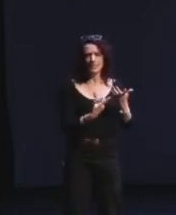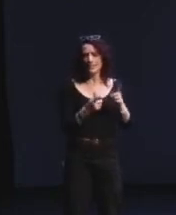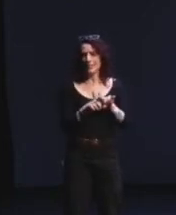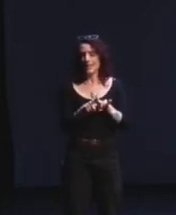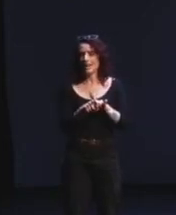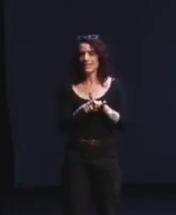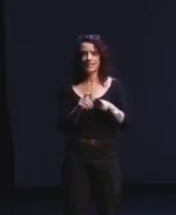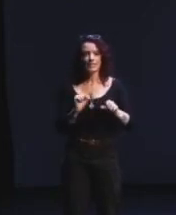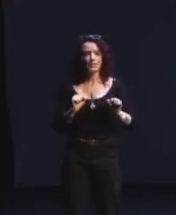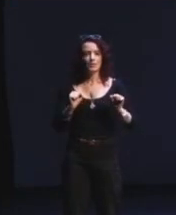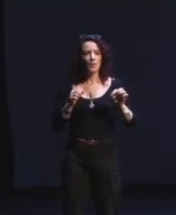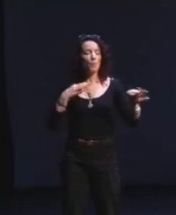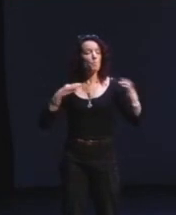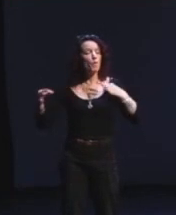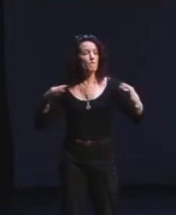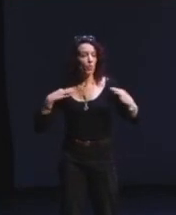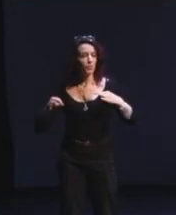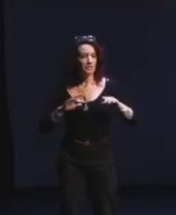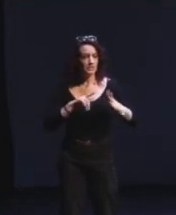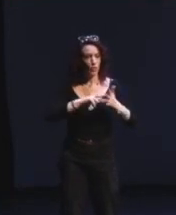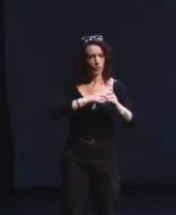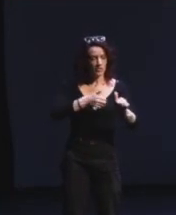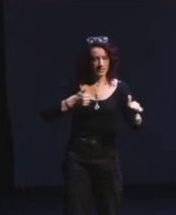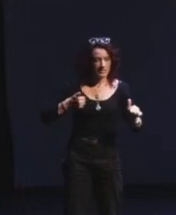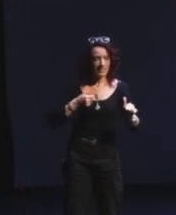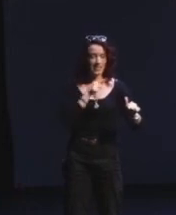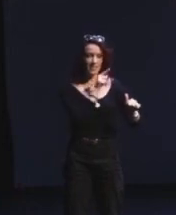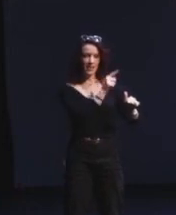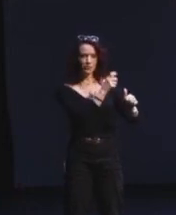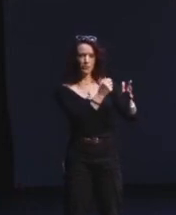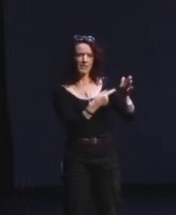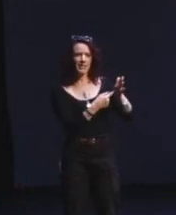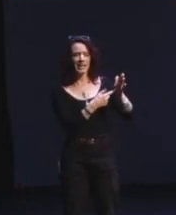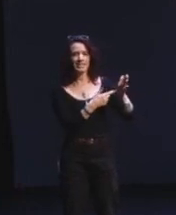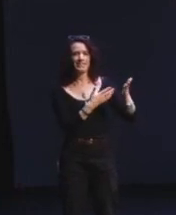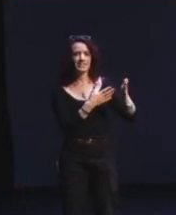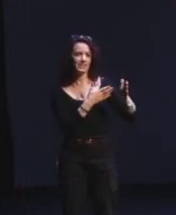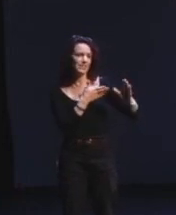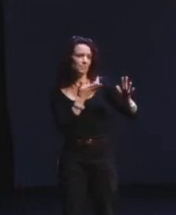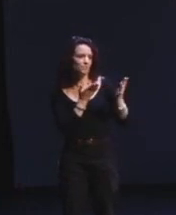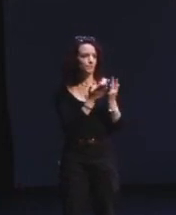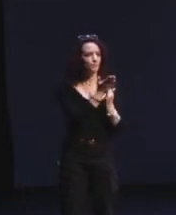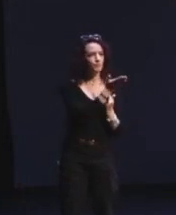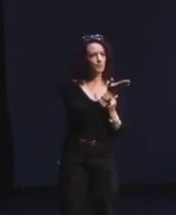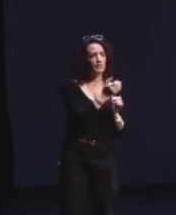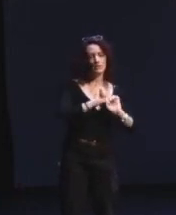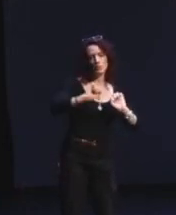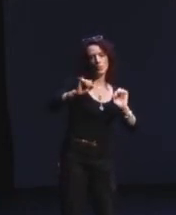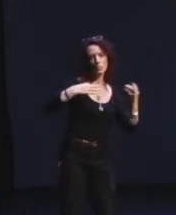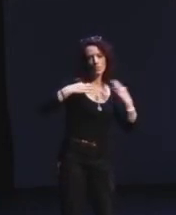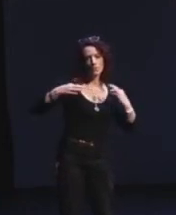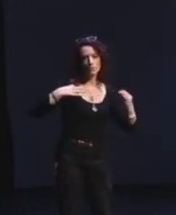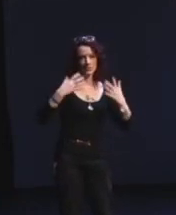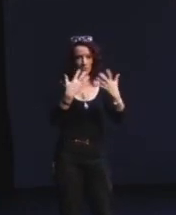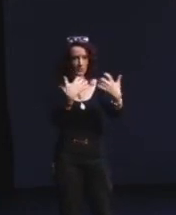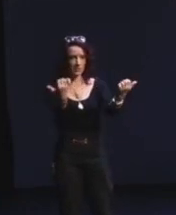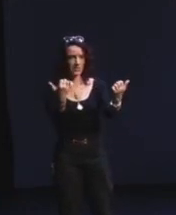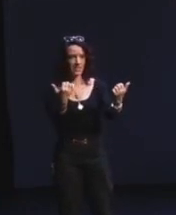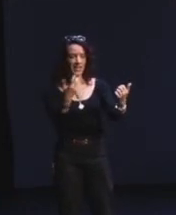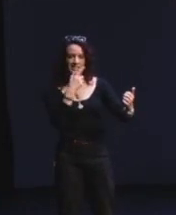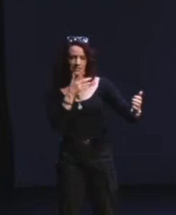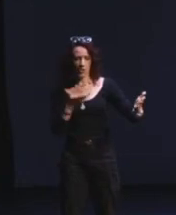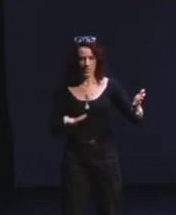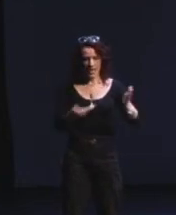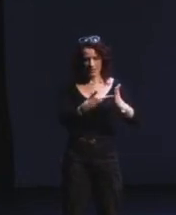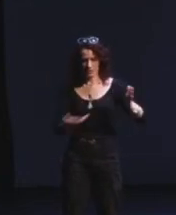know, performance organizations, you need to be treating music education as the pipeline for your performers and audiences. It is not a bolt-on.